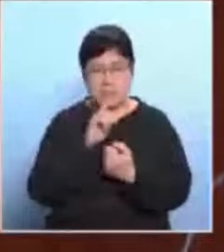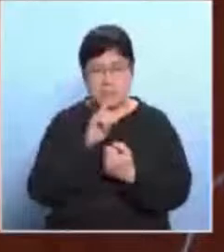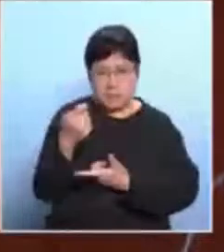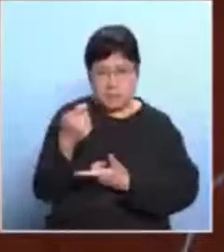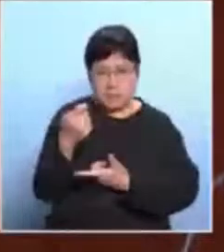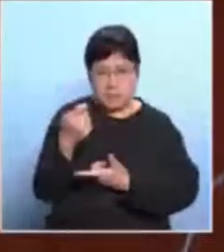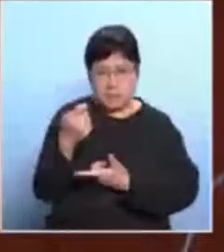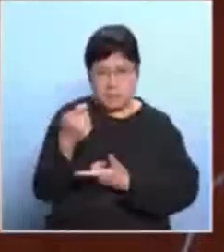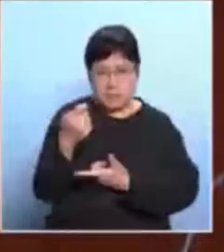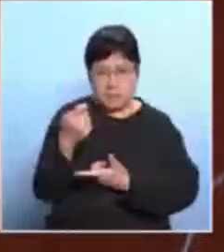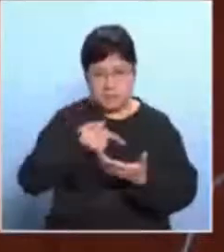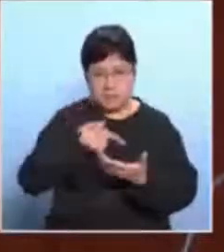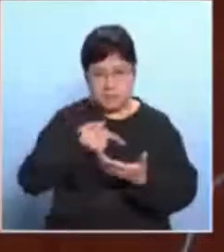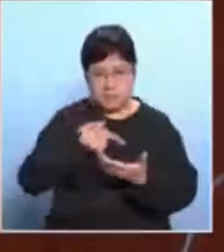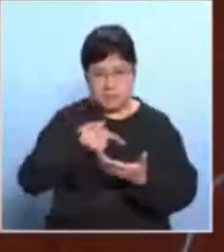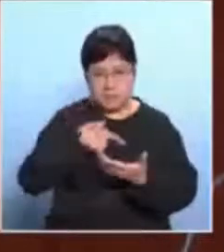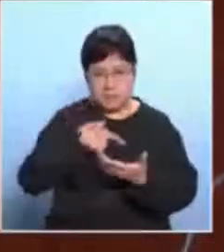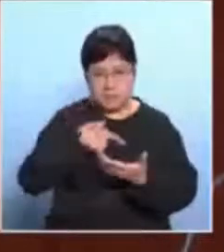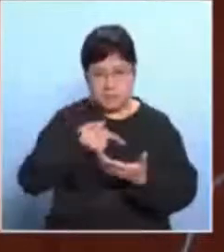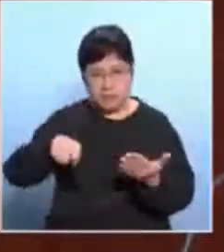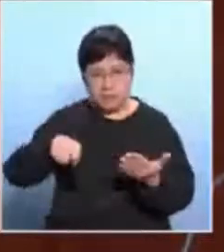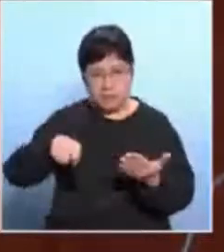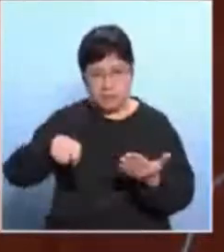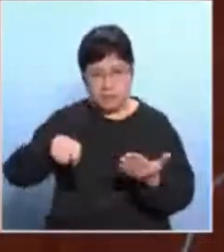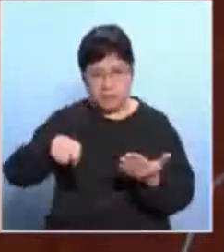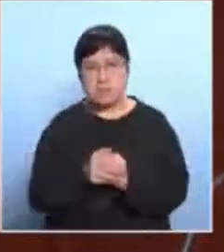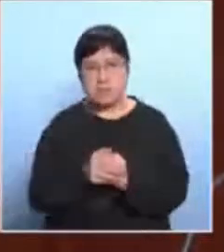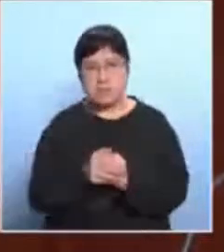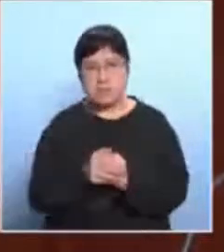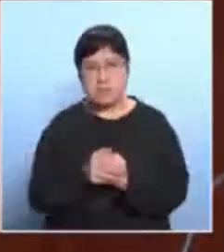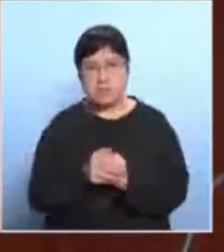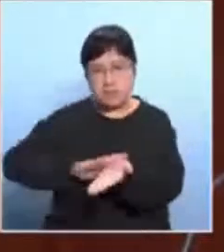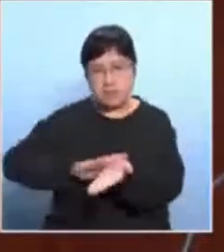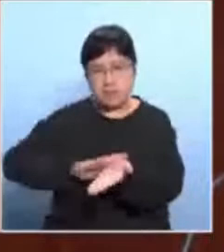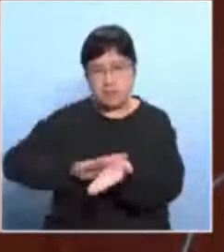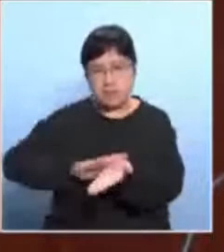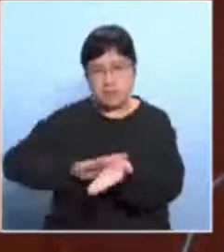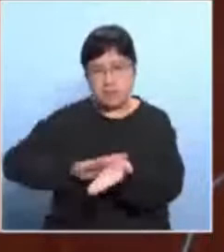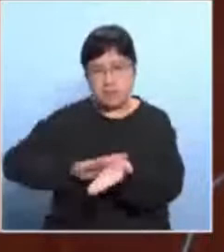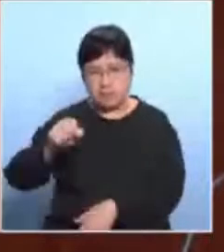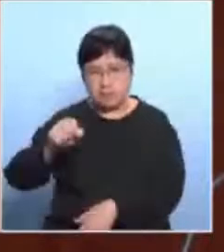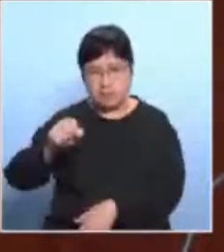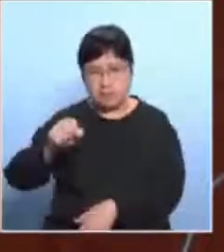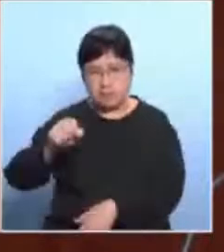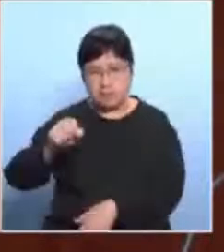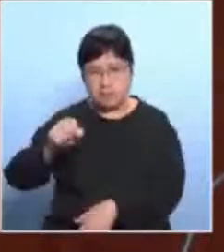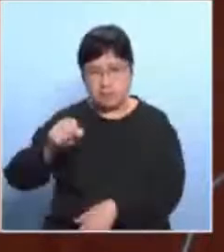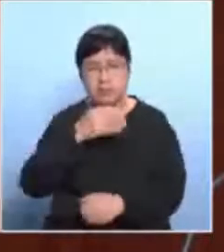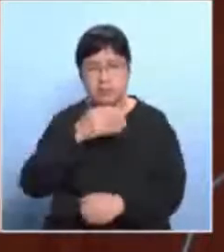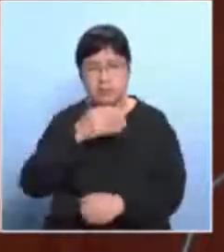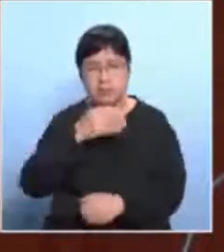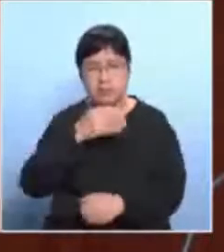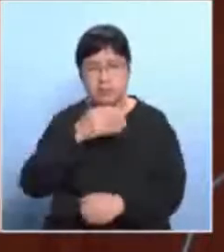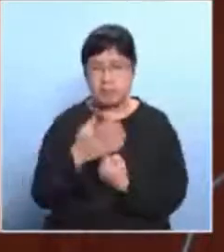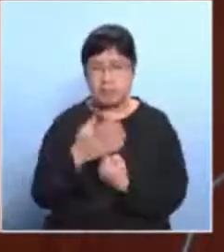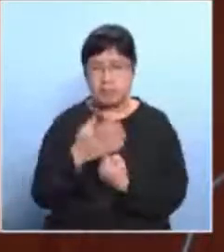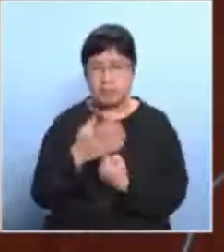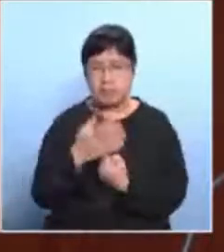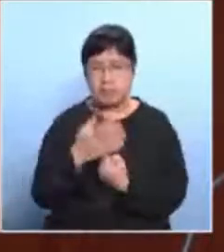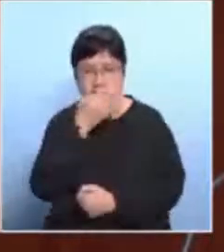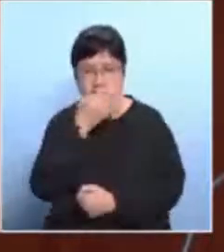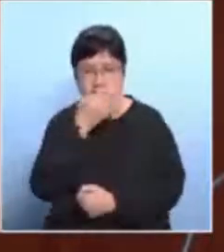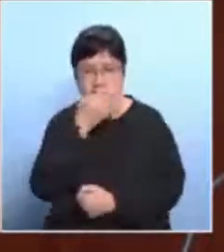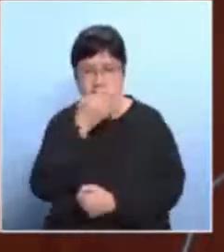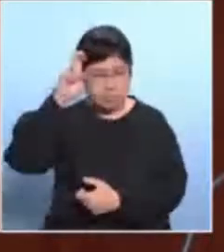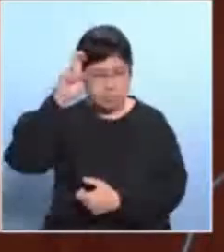To accelerate patients' access to new chemical or biological entities, or NCEs, and to promote the development of